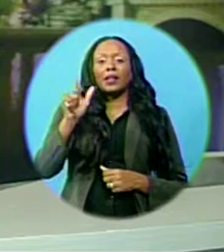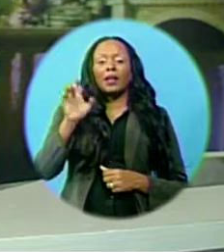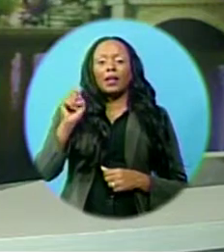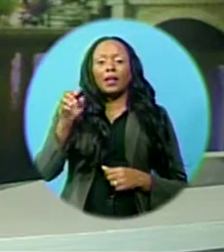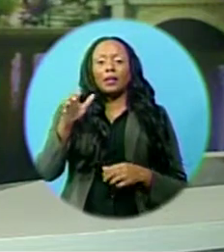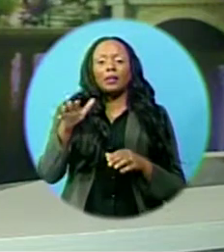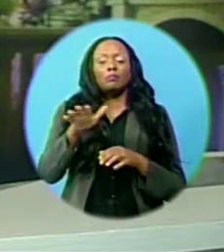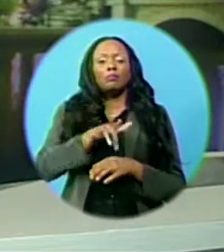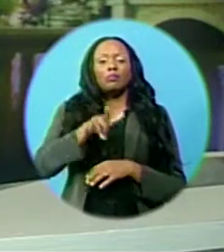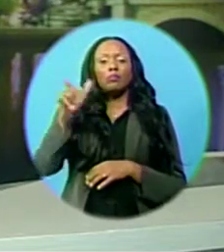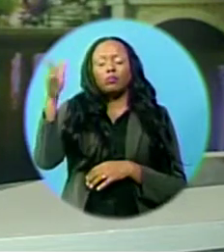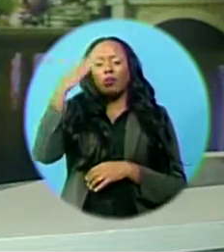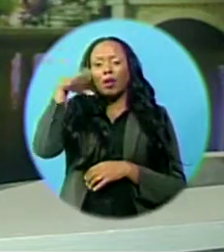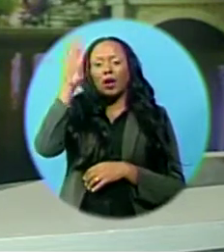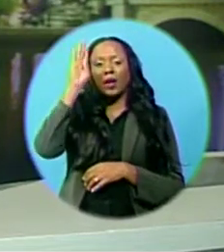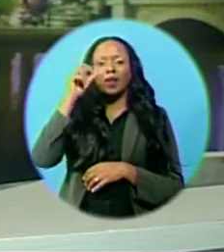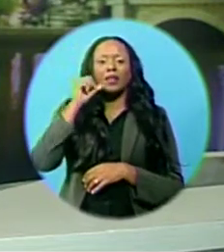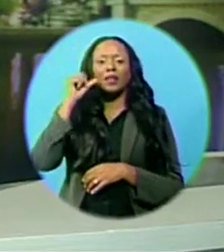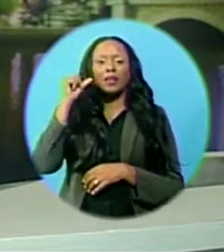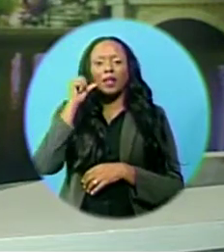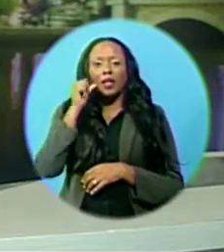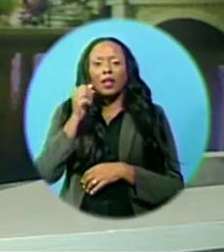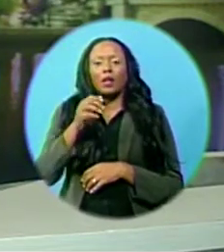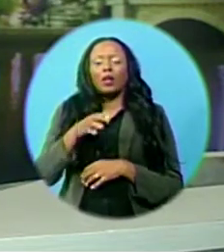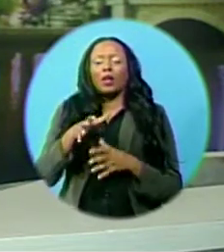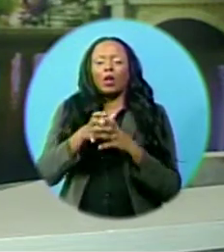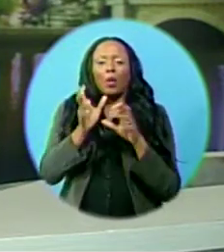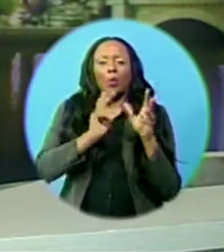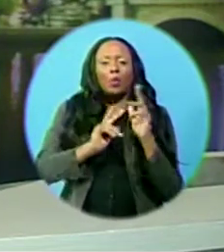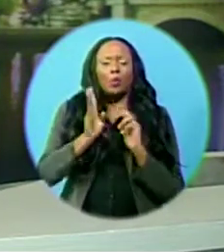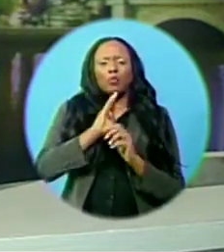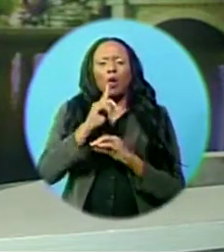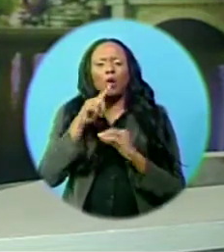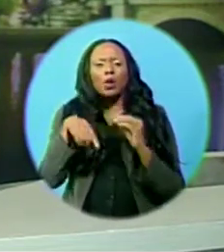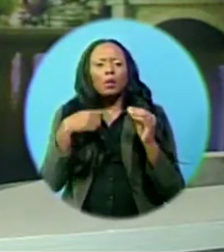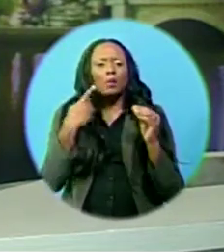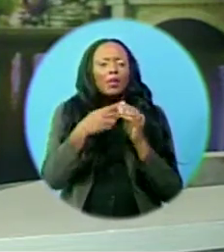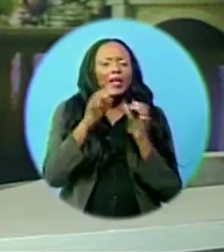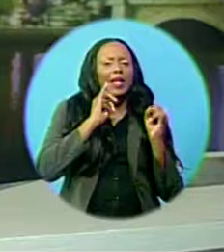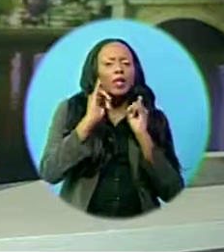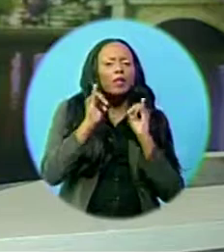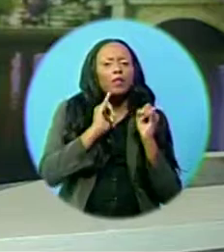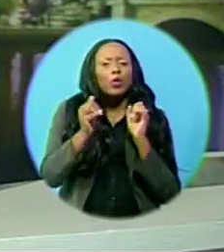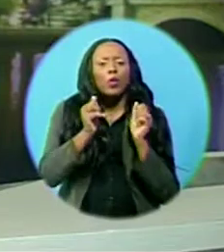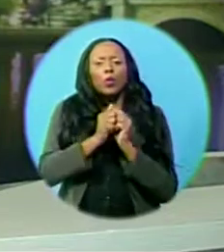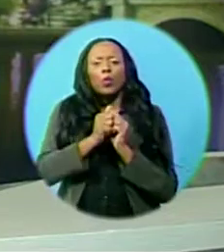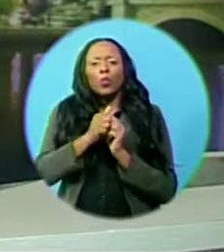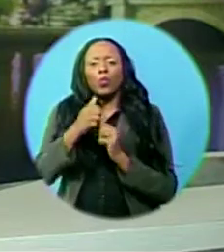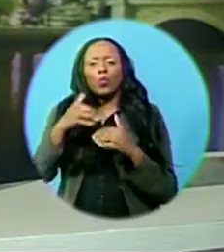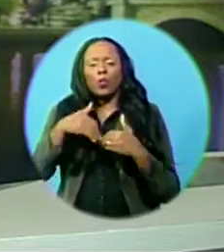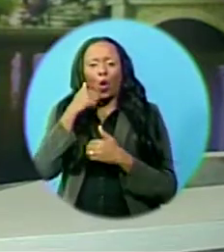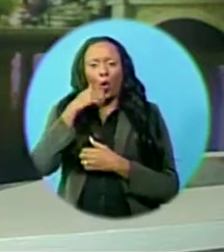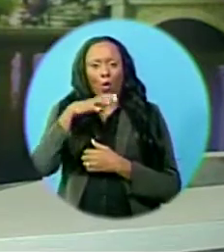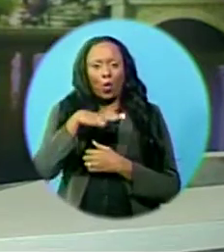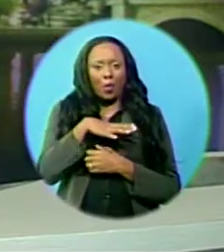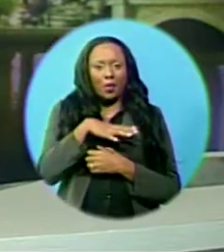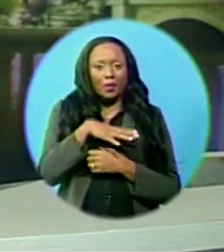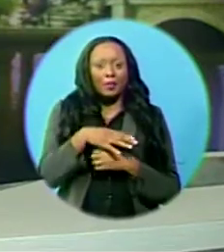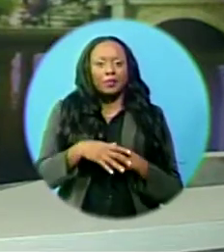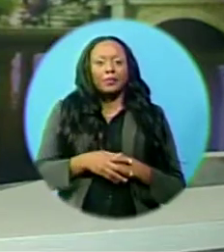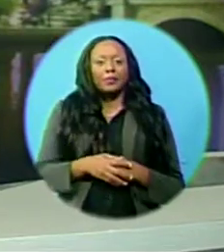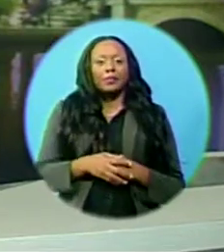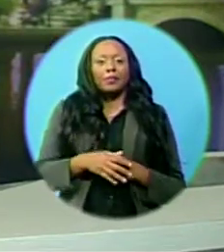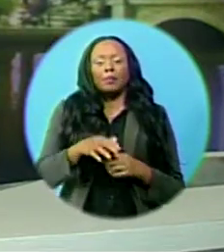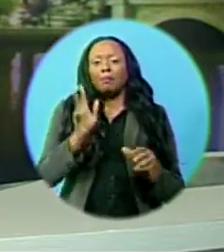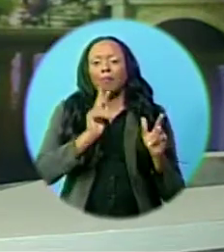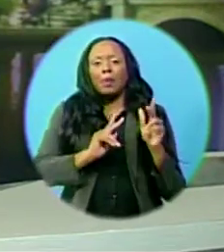and players who were vocal about his conduct in the now infamous interview with broadcaster Mel McLaughlin. On social media platforms,